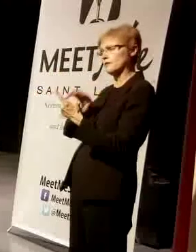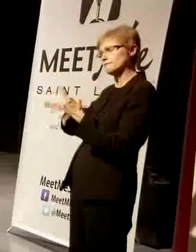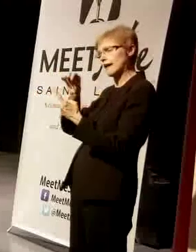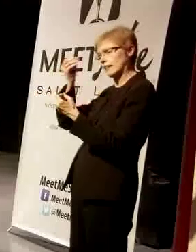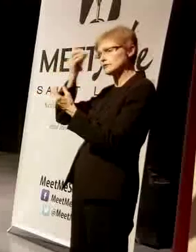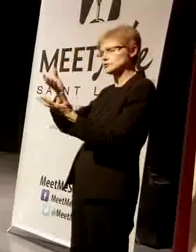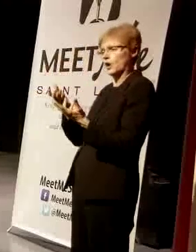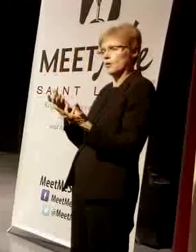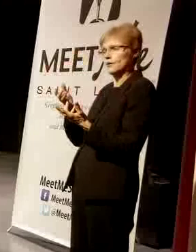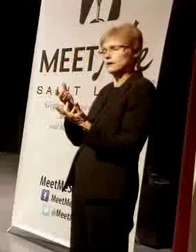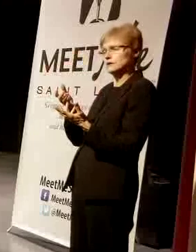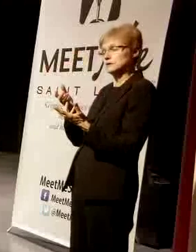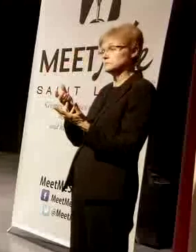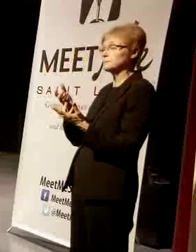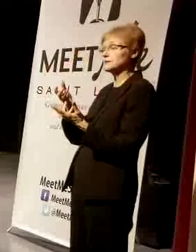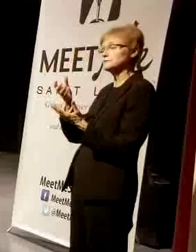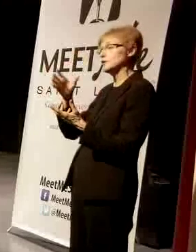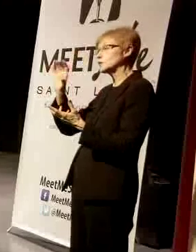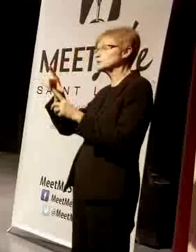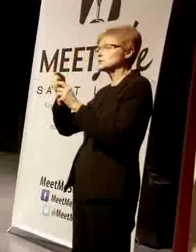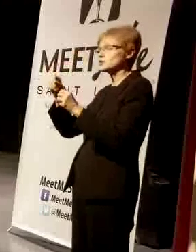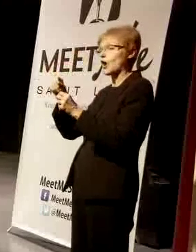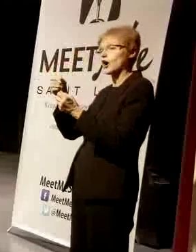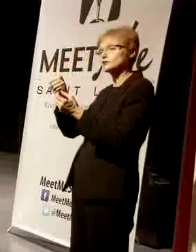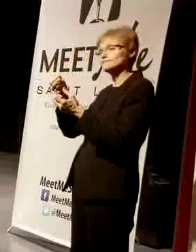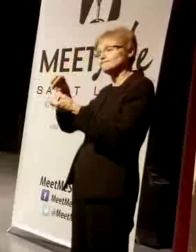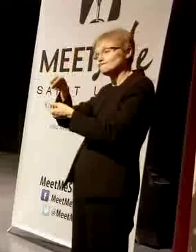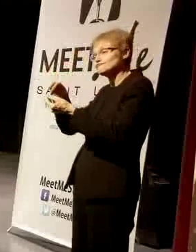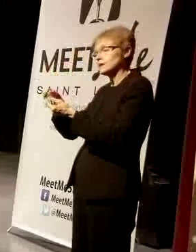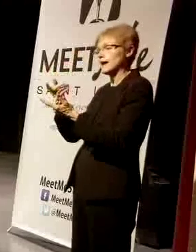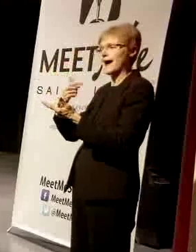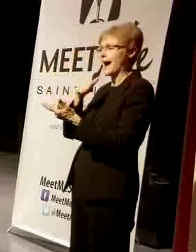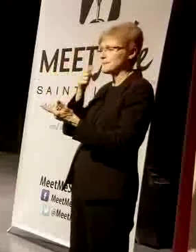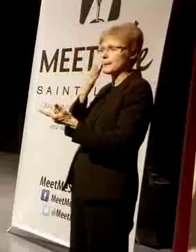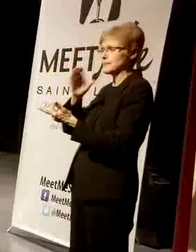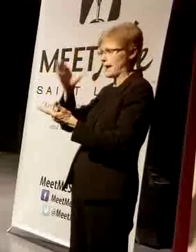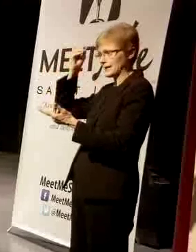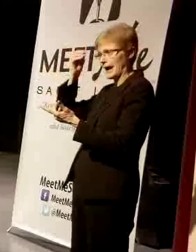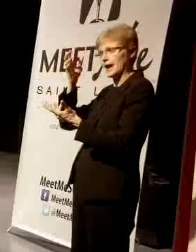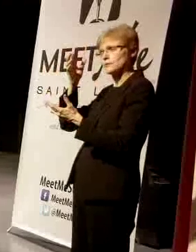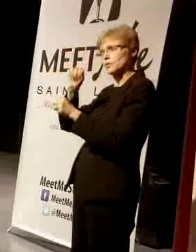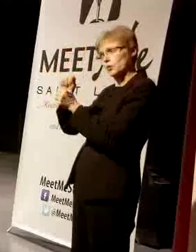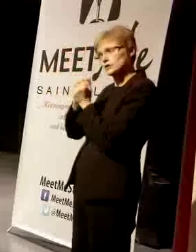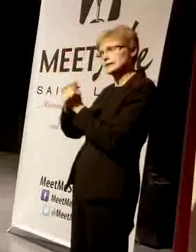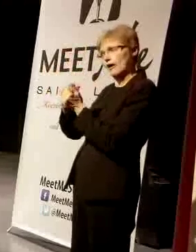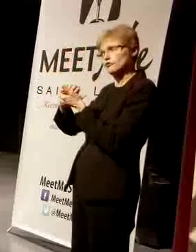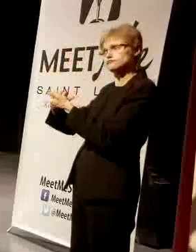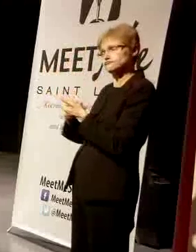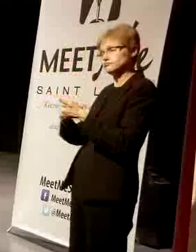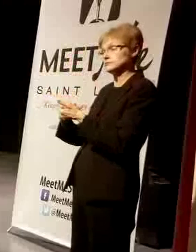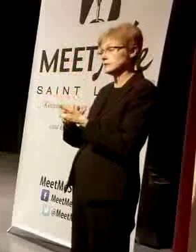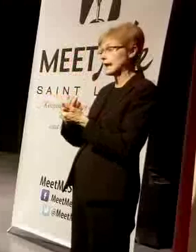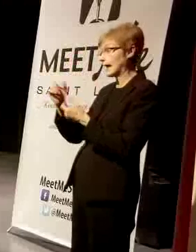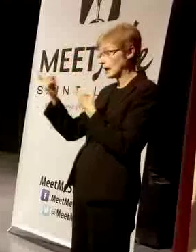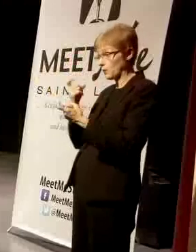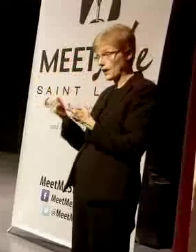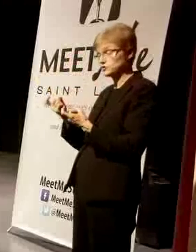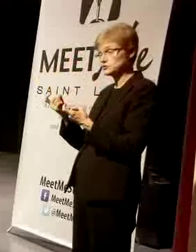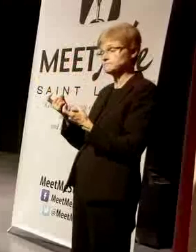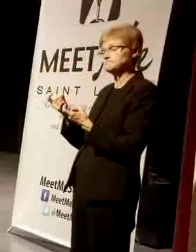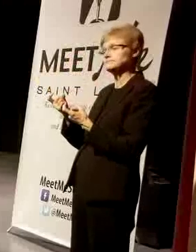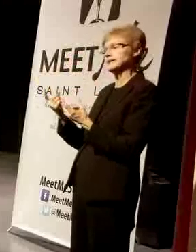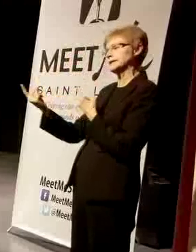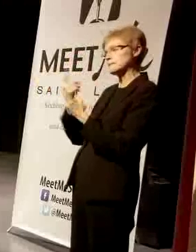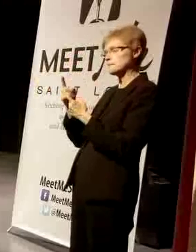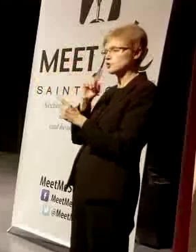guy. Neither are you. We're all in this together. So if you guys have any questions for me after this, stop by. Otherwise, I'm at the Charlotte PD.